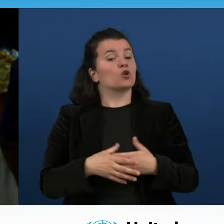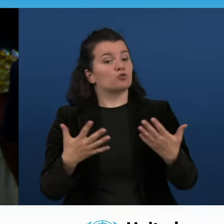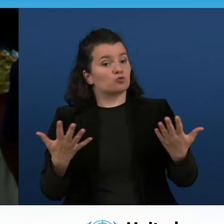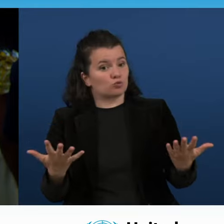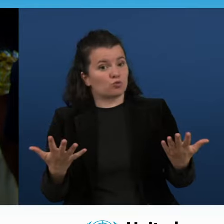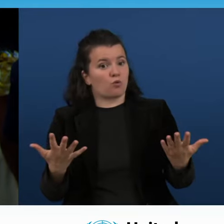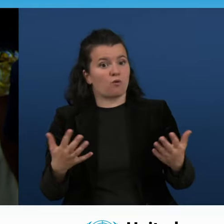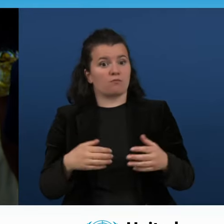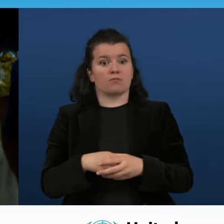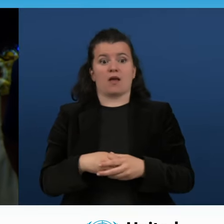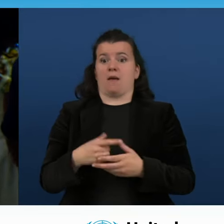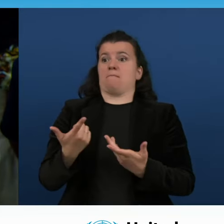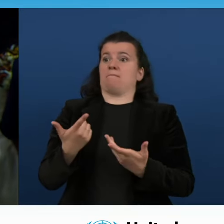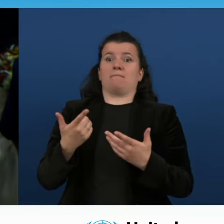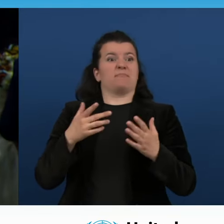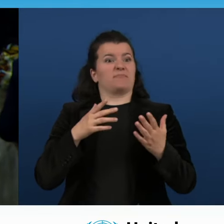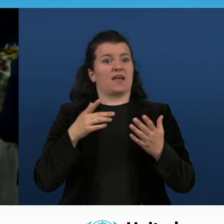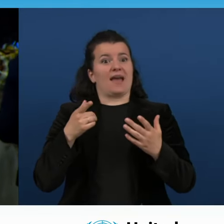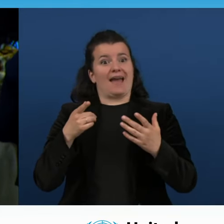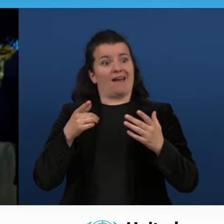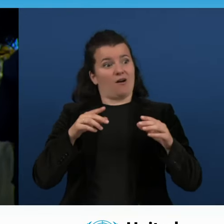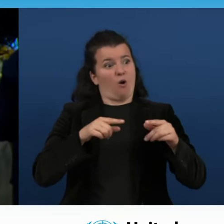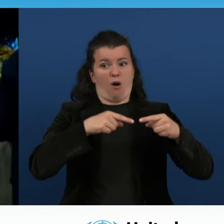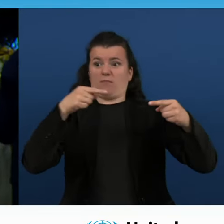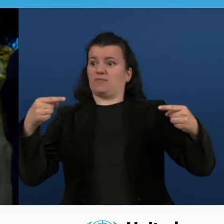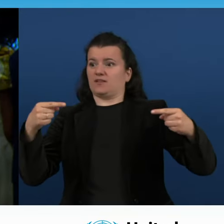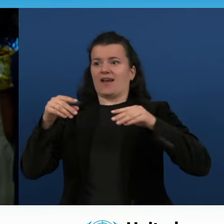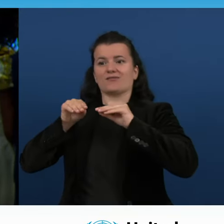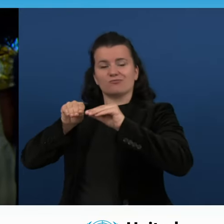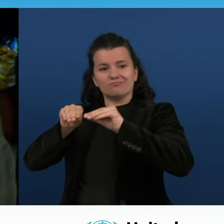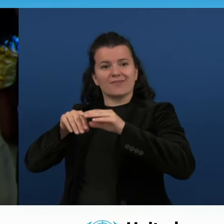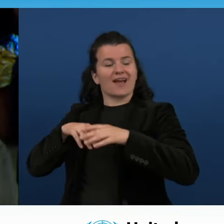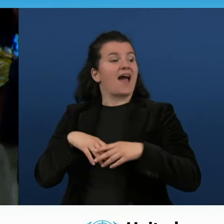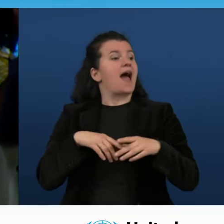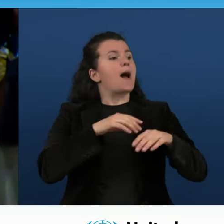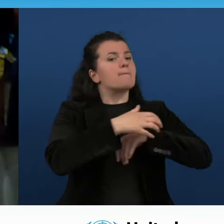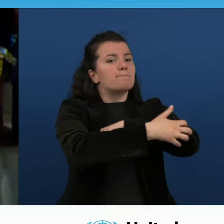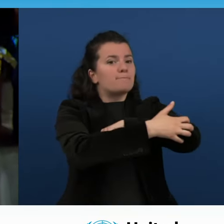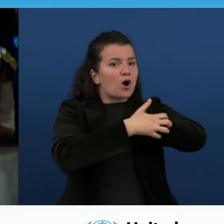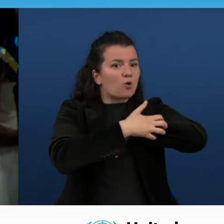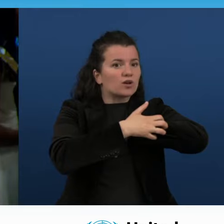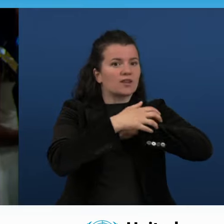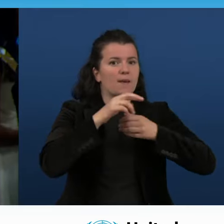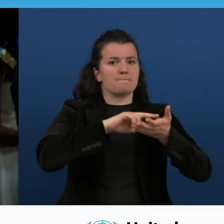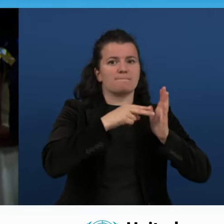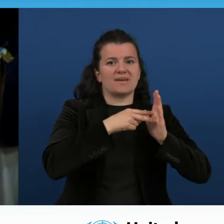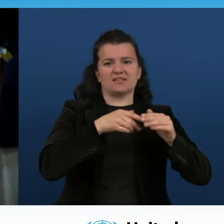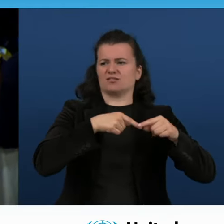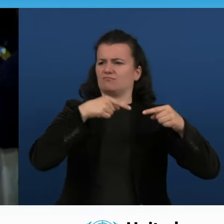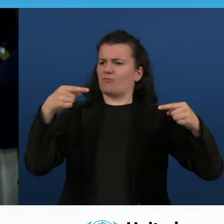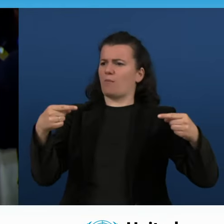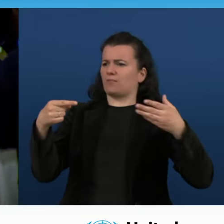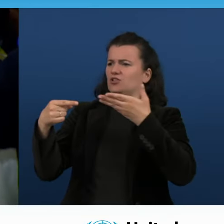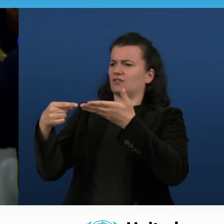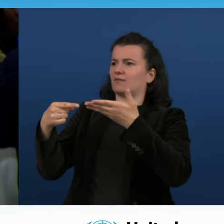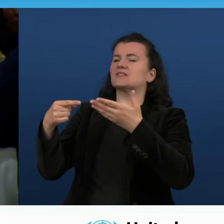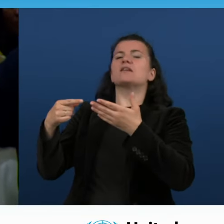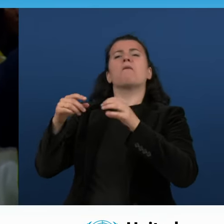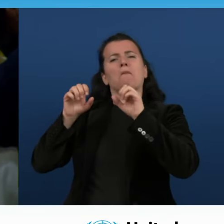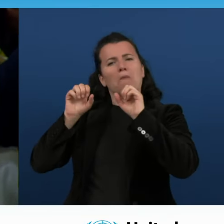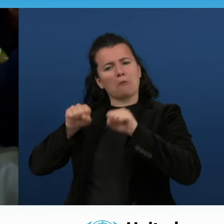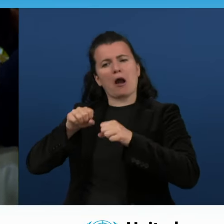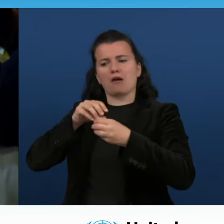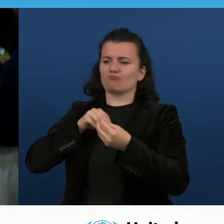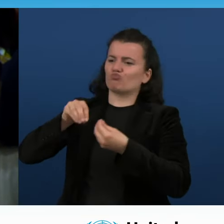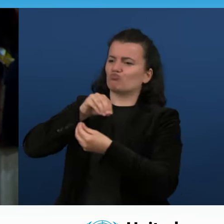everyone rich. The opposite of poverty is the dignity of a meaningful life, the ability to meet your needs and those of your loved